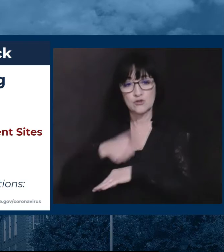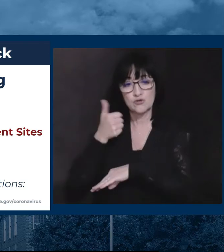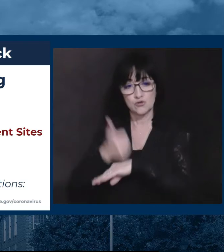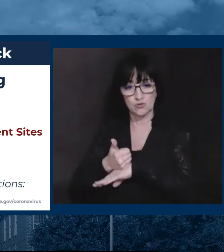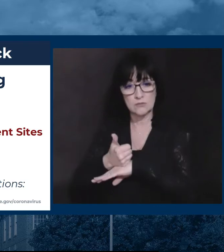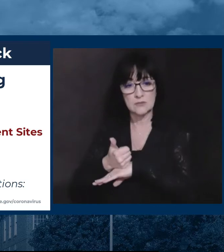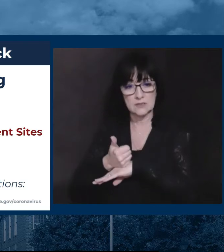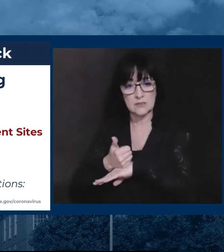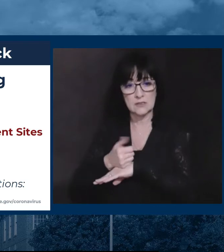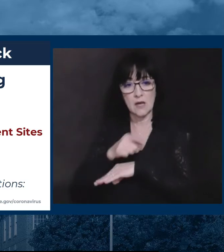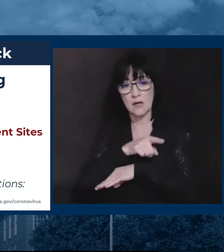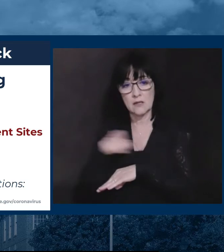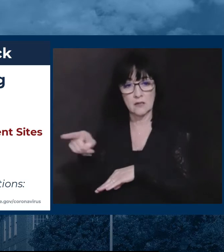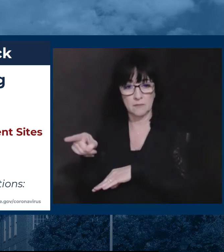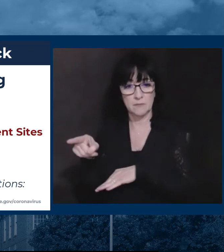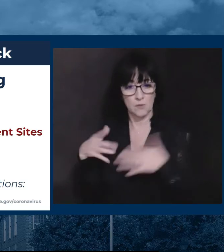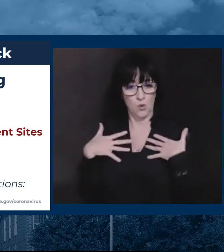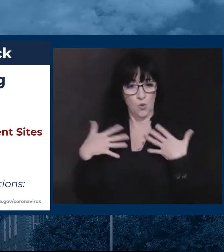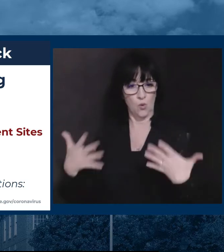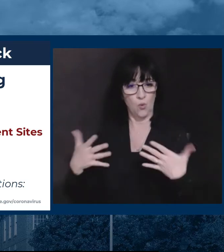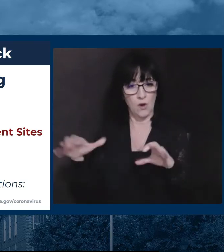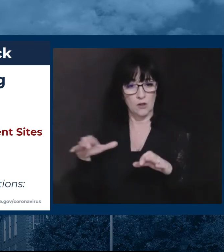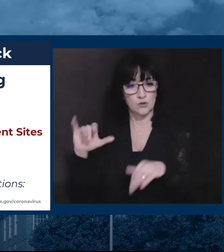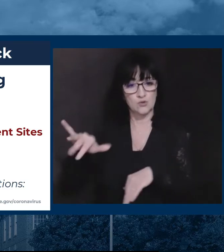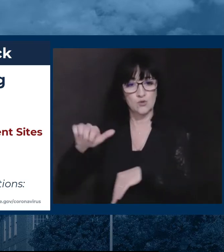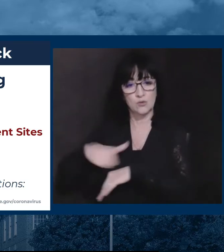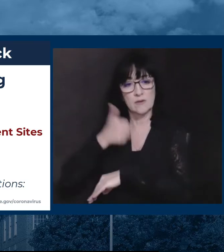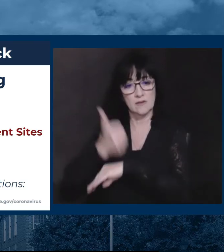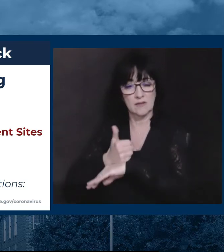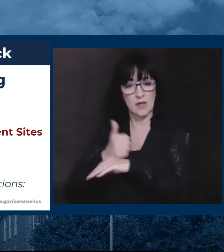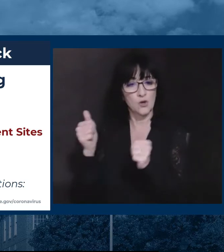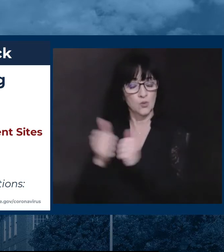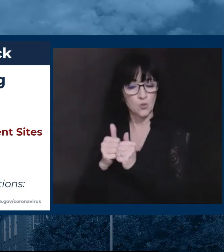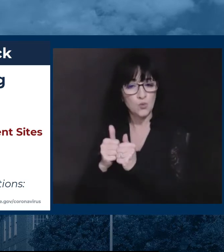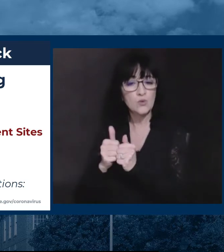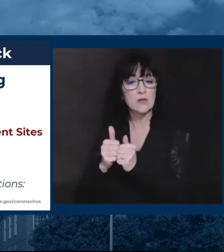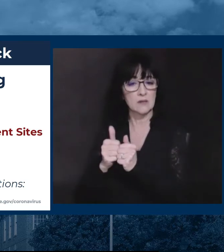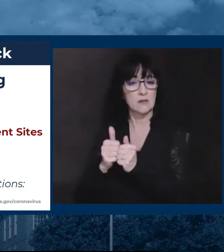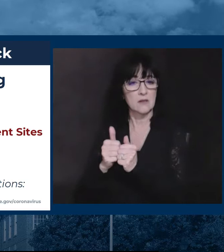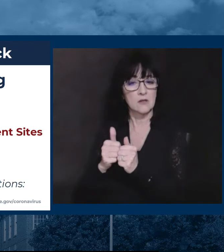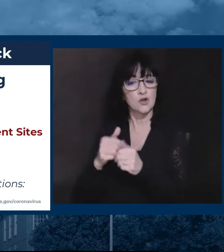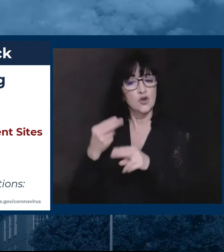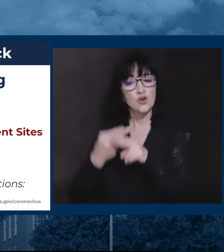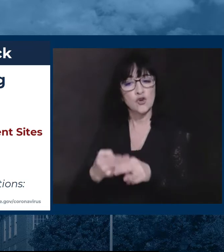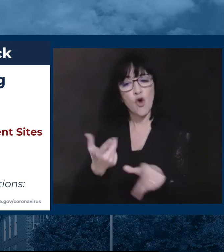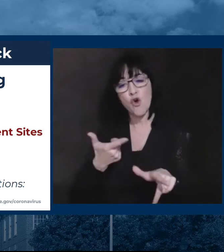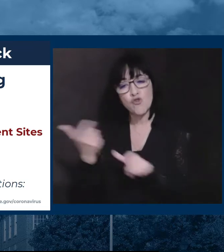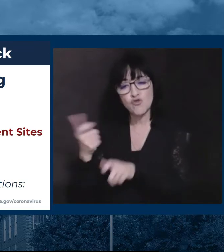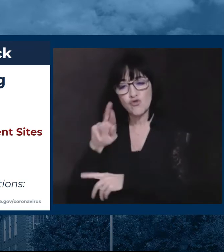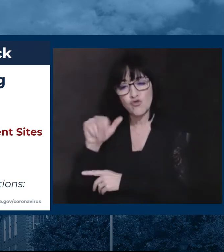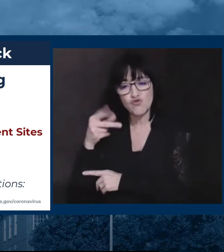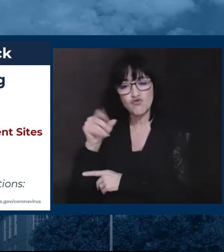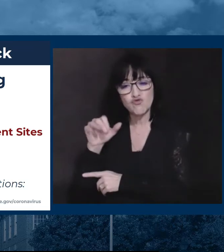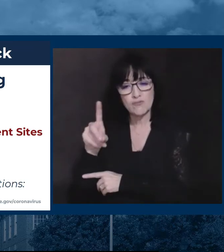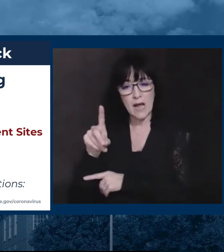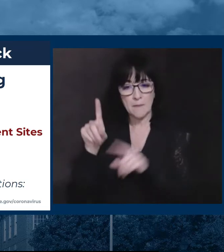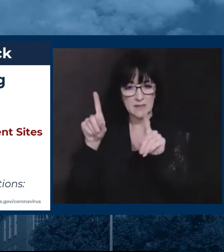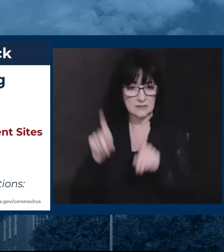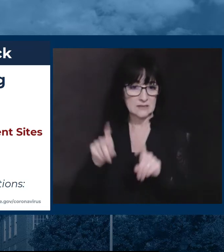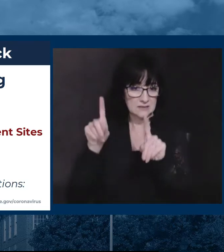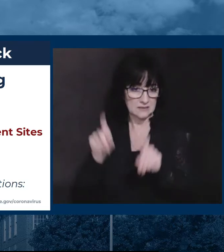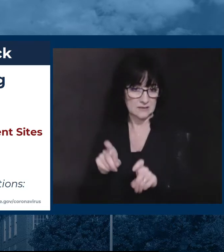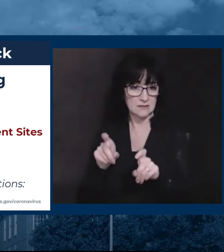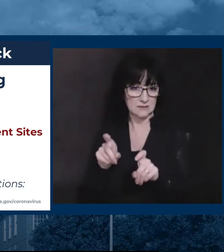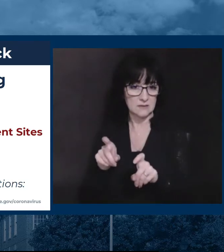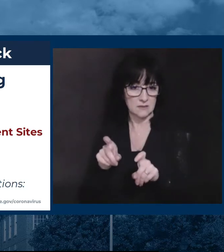schools say that they are willing to do this with our students. It's a rapid test. Of course, the students need to be basically in